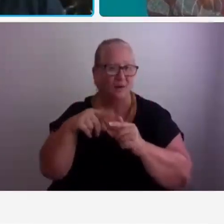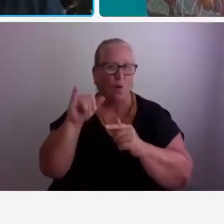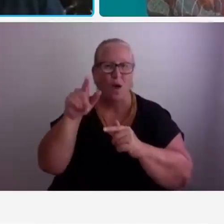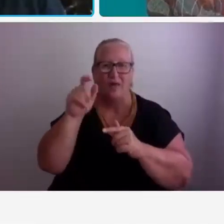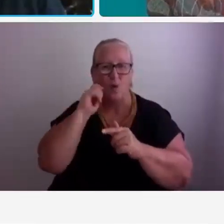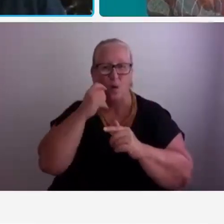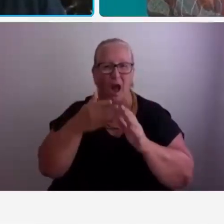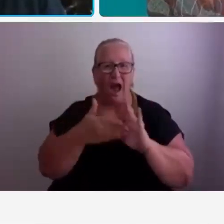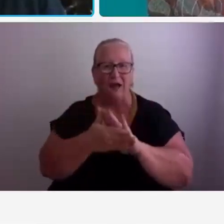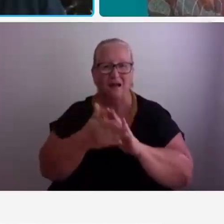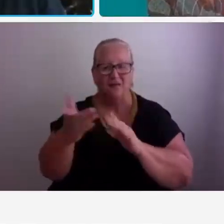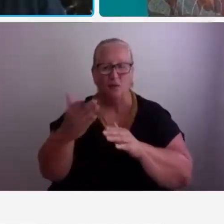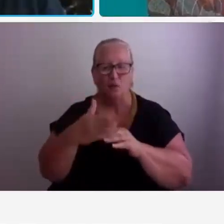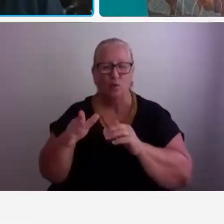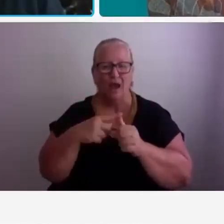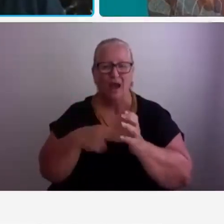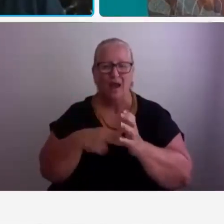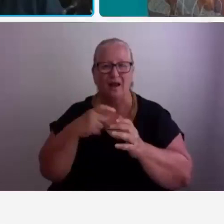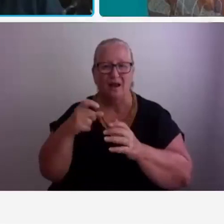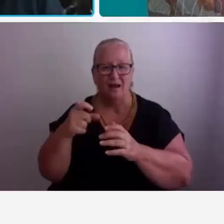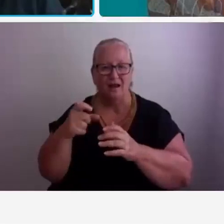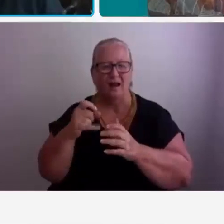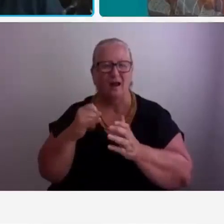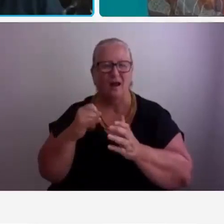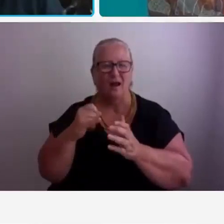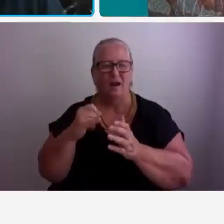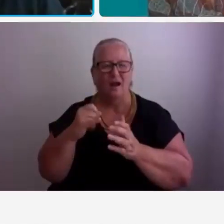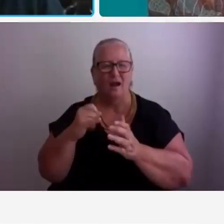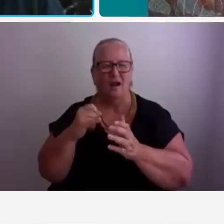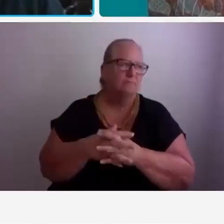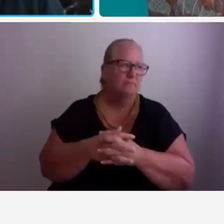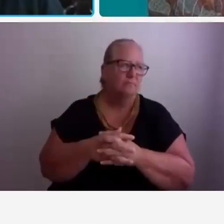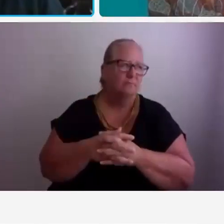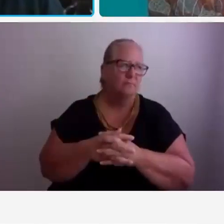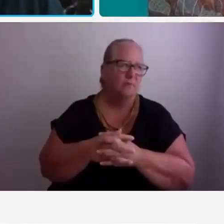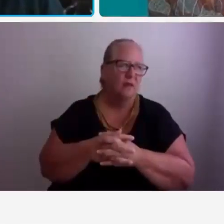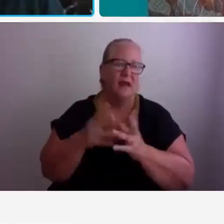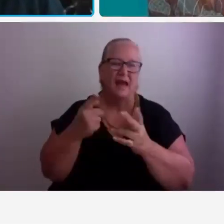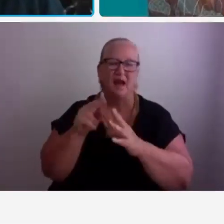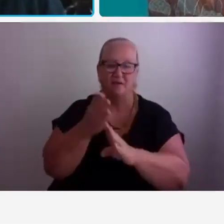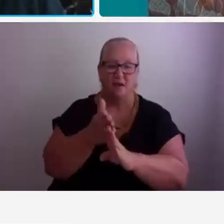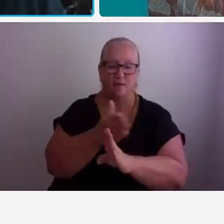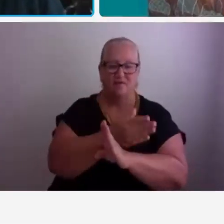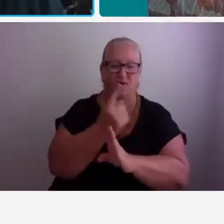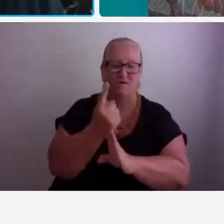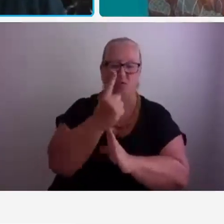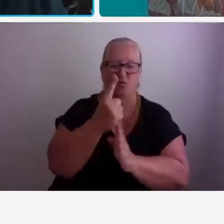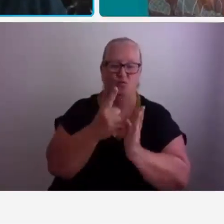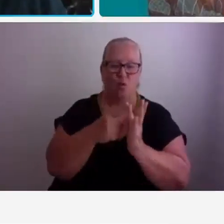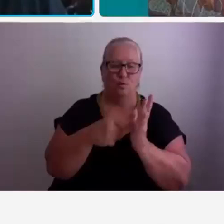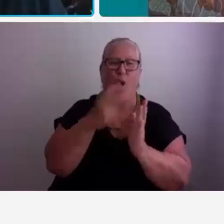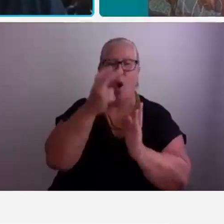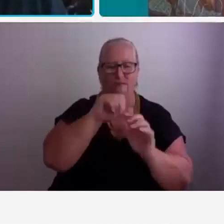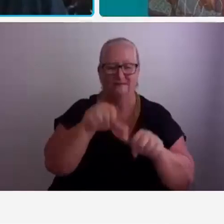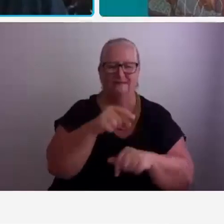under ANAC? And so I think the first part of that is, well, for the period before the 1st of October, there will need to be an ACFI assessment. Yep.